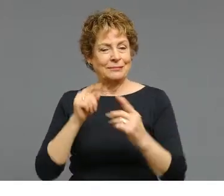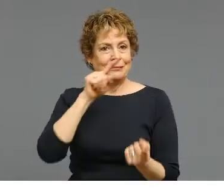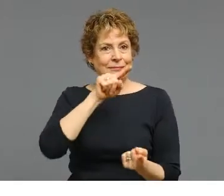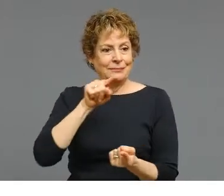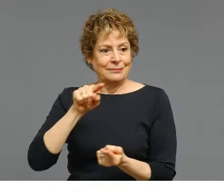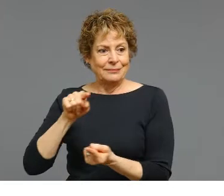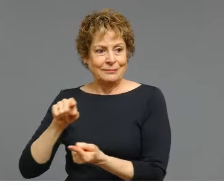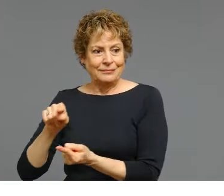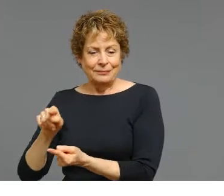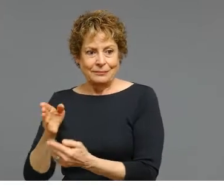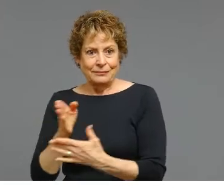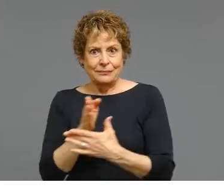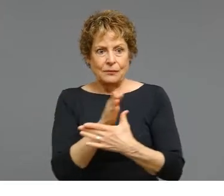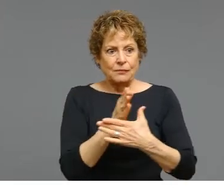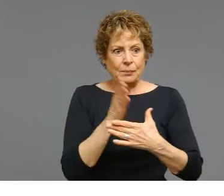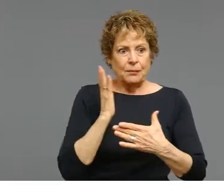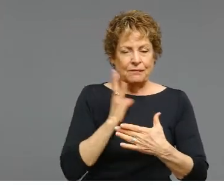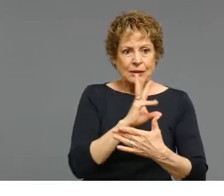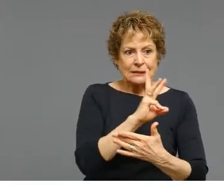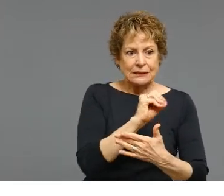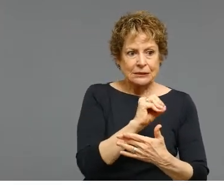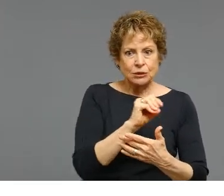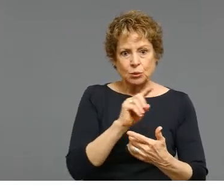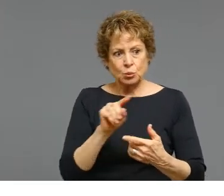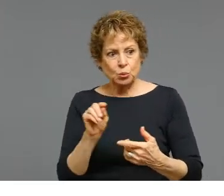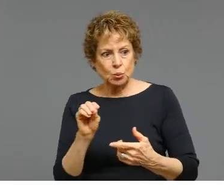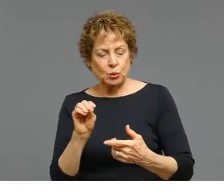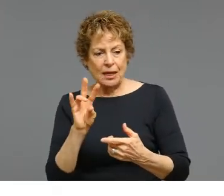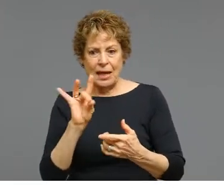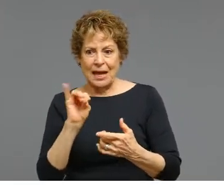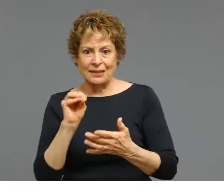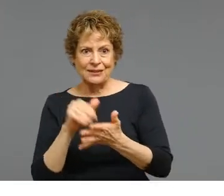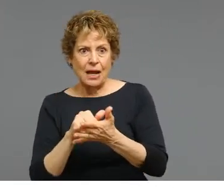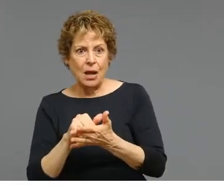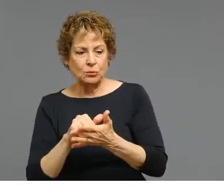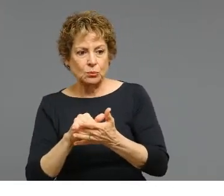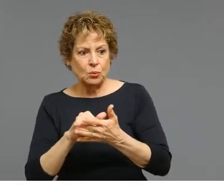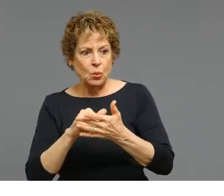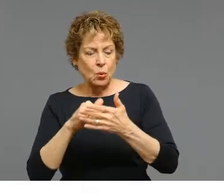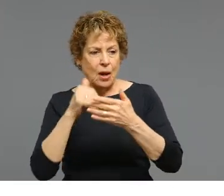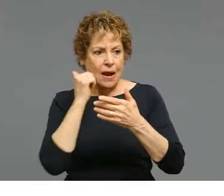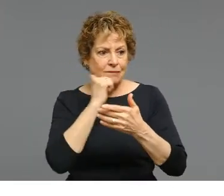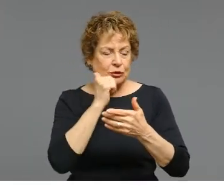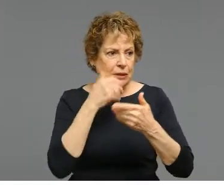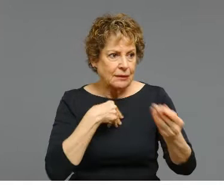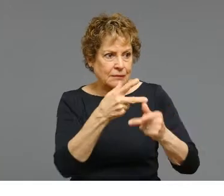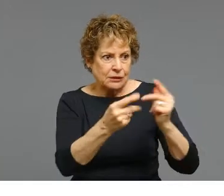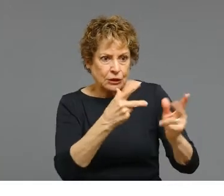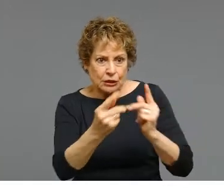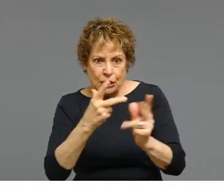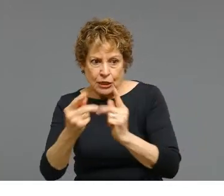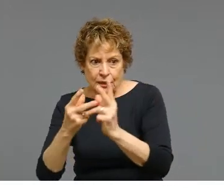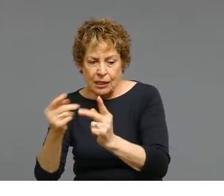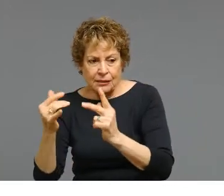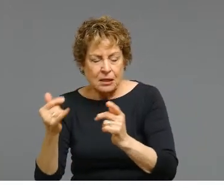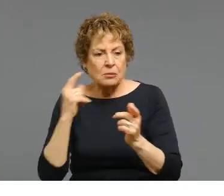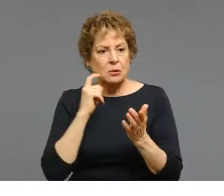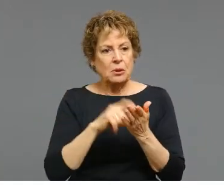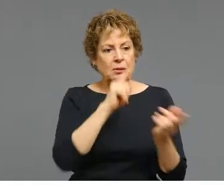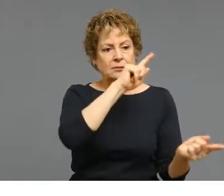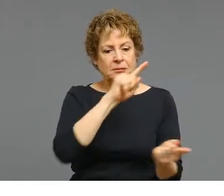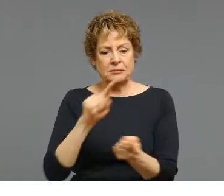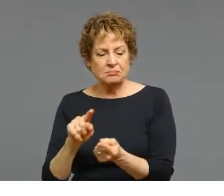and 80,000 doses administered per day. We're currently looking at about